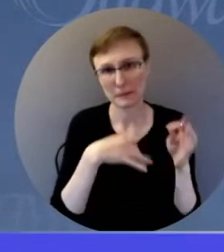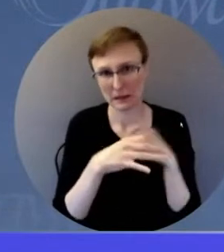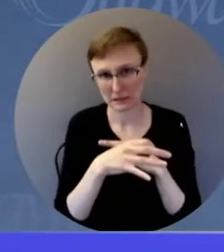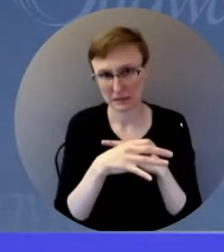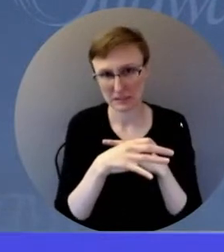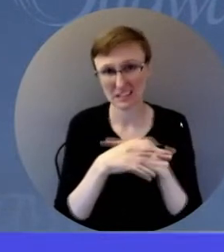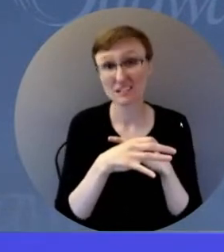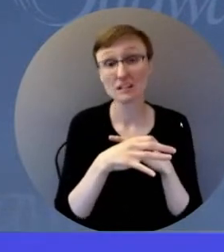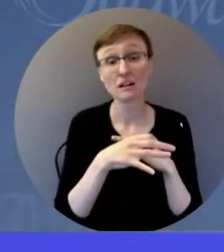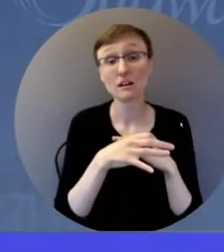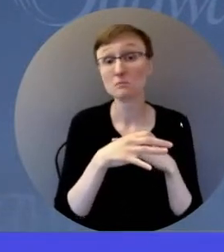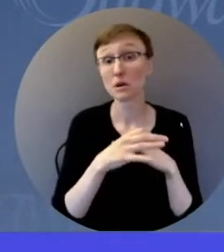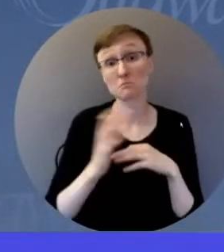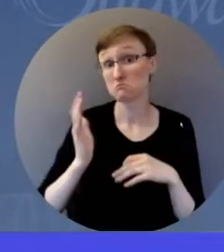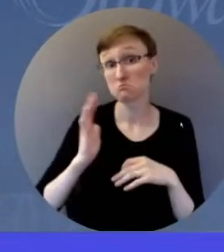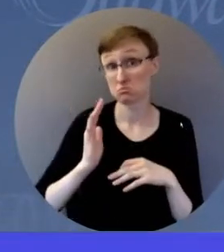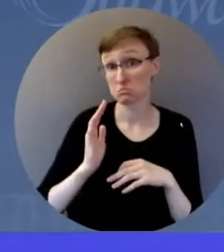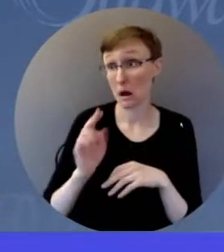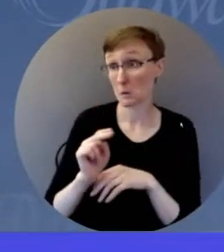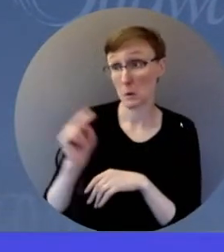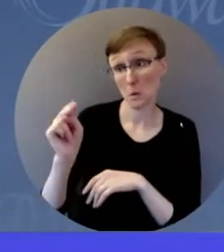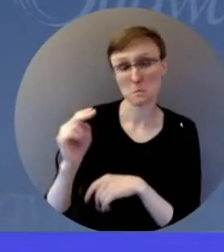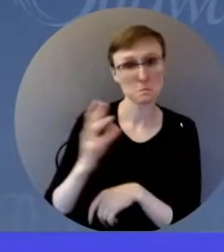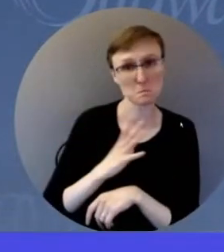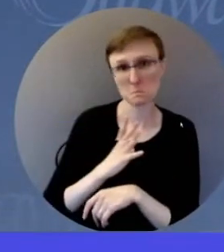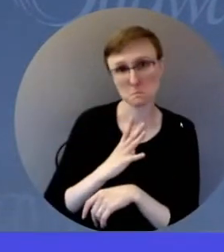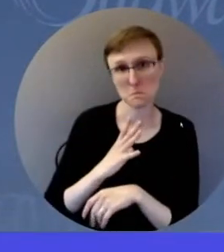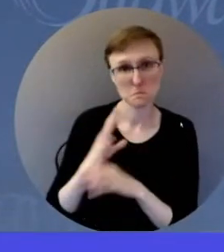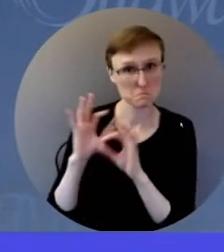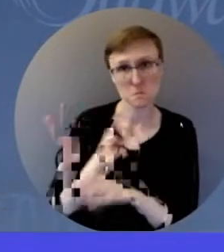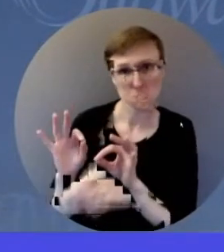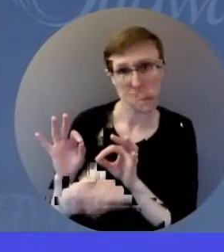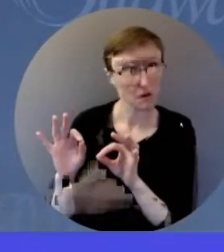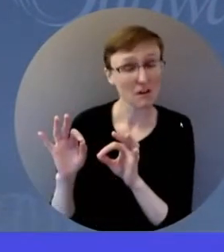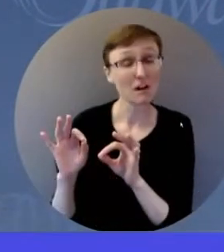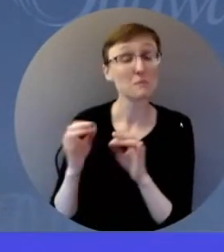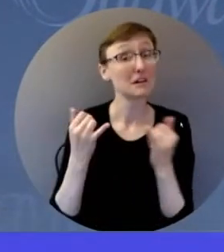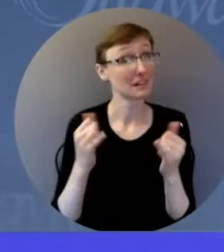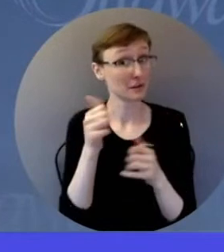section. 10 years later,